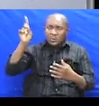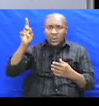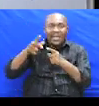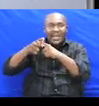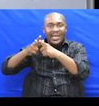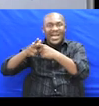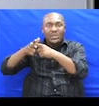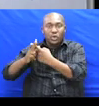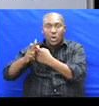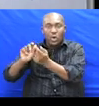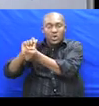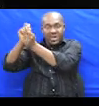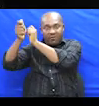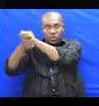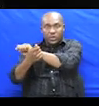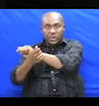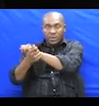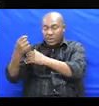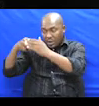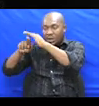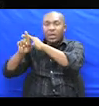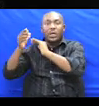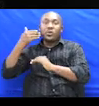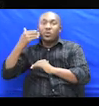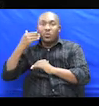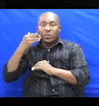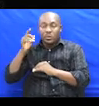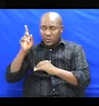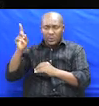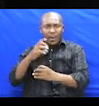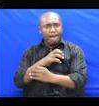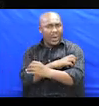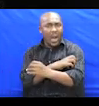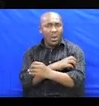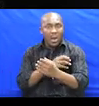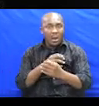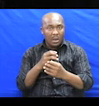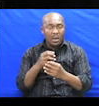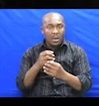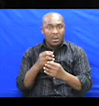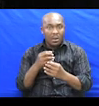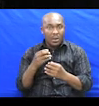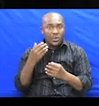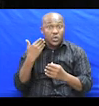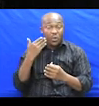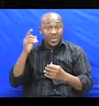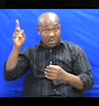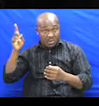And this was followed by the so-called Industrial Revolution in Europe, whereby most of European